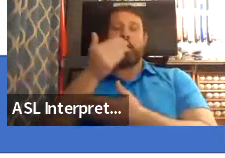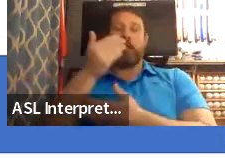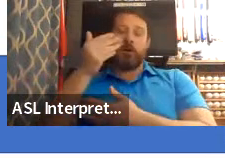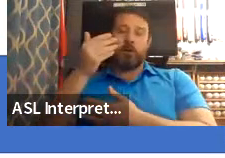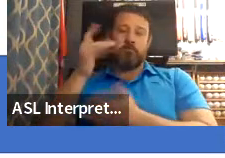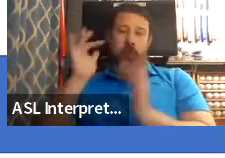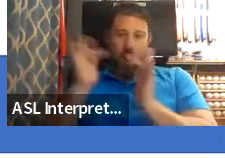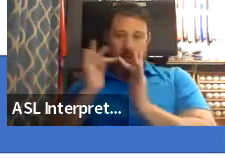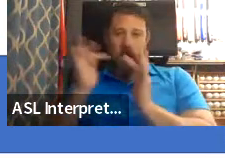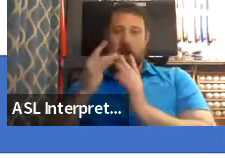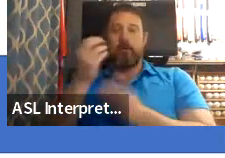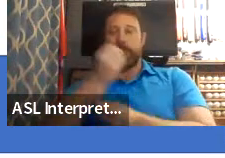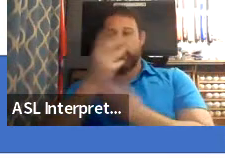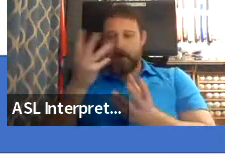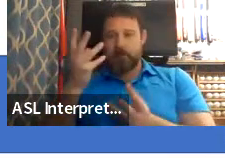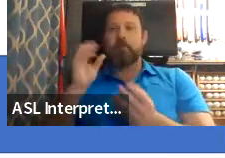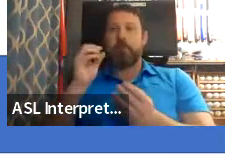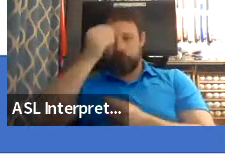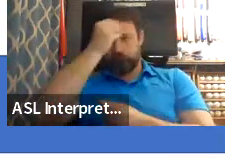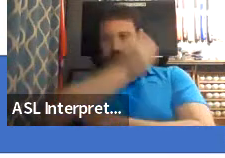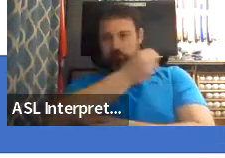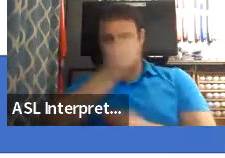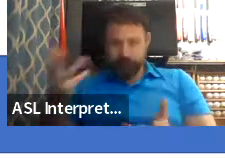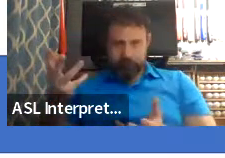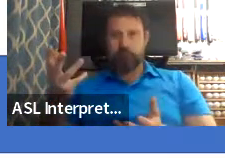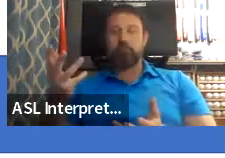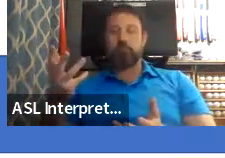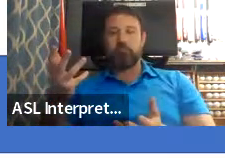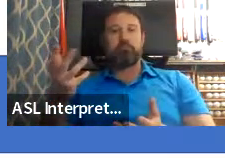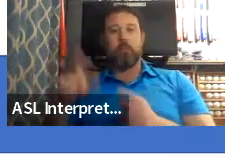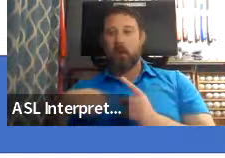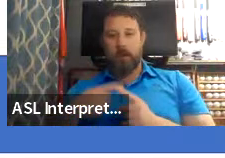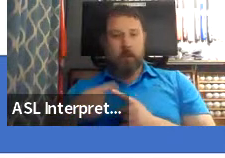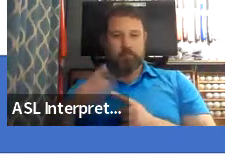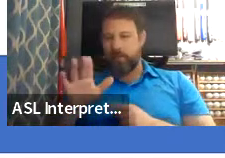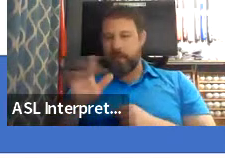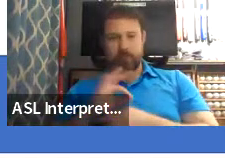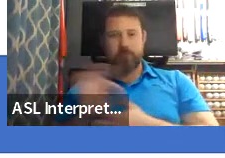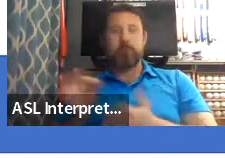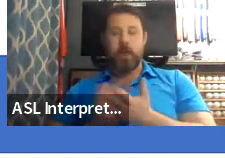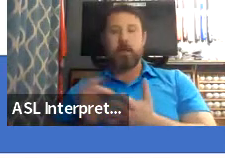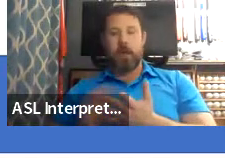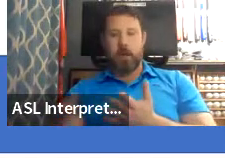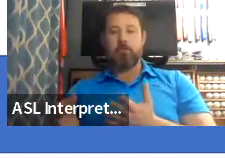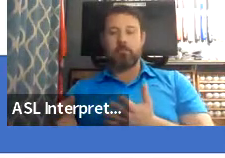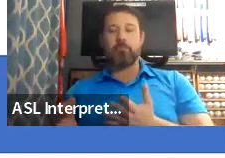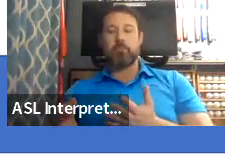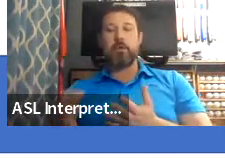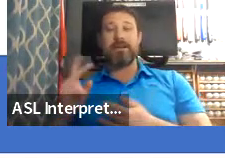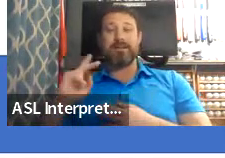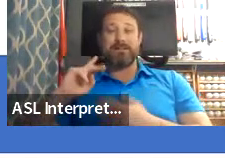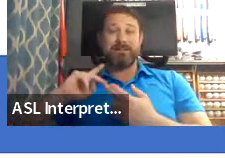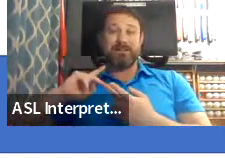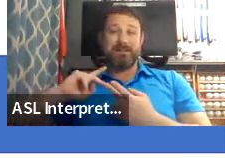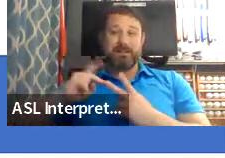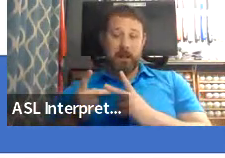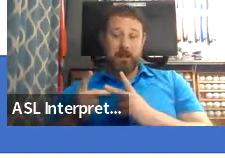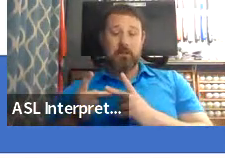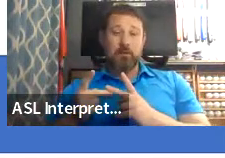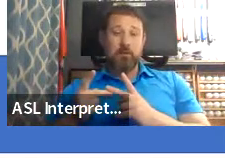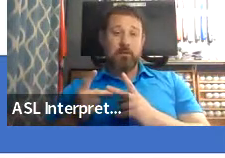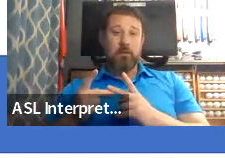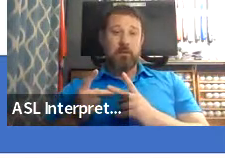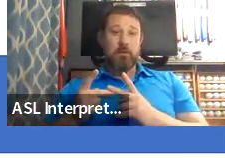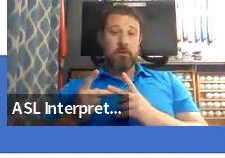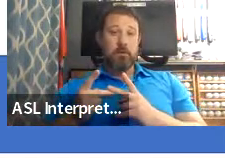can contact them with important information about keeping their Medi-Cal. The second phase, which we are in right now,